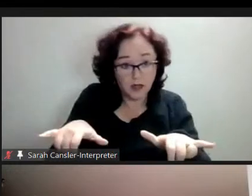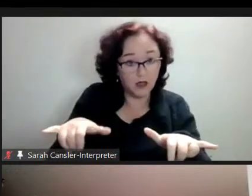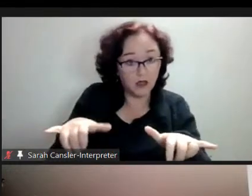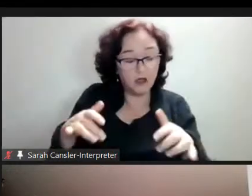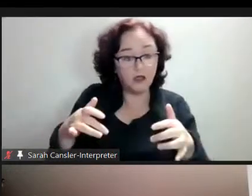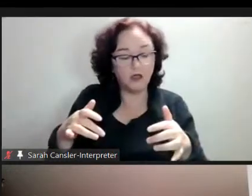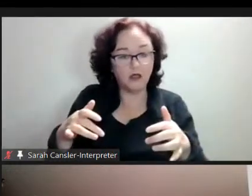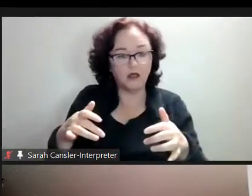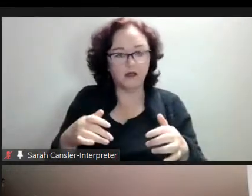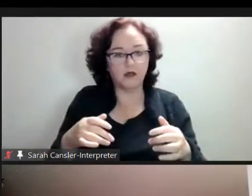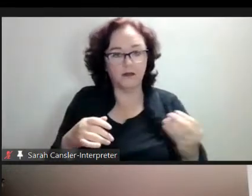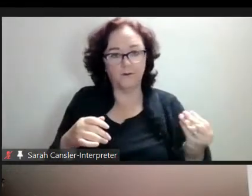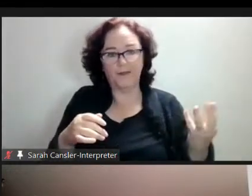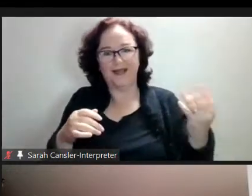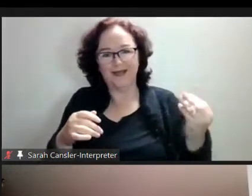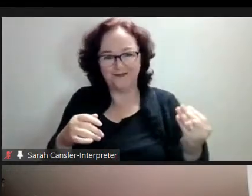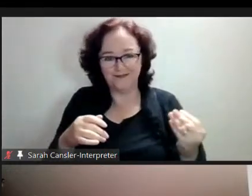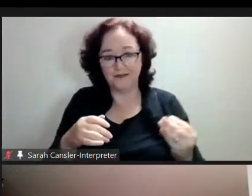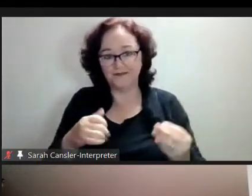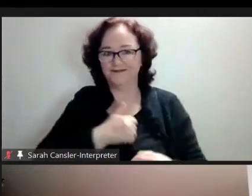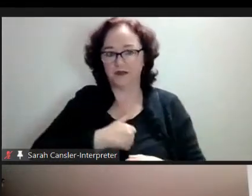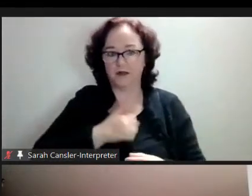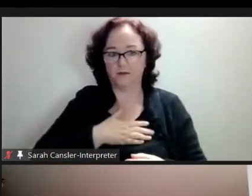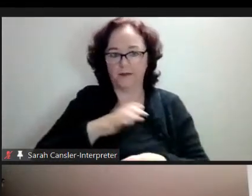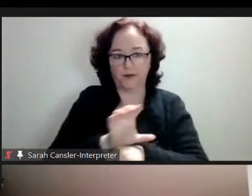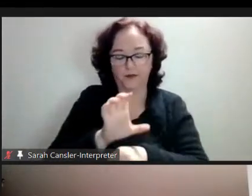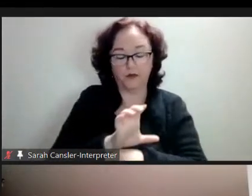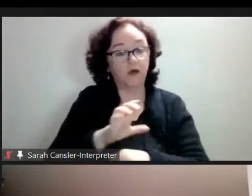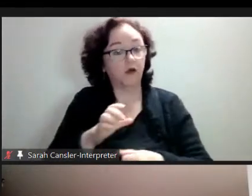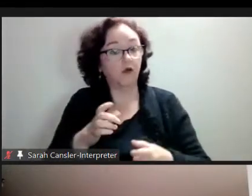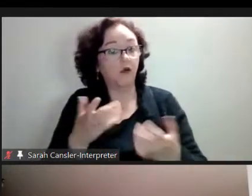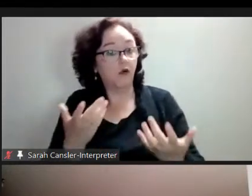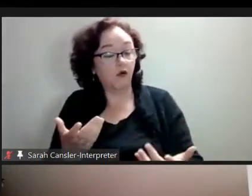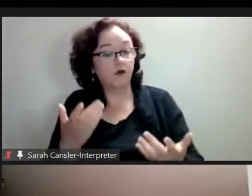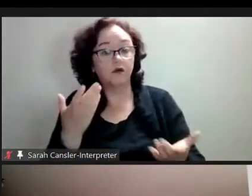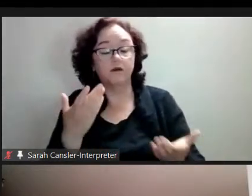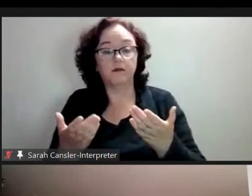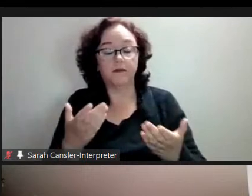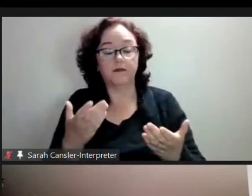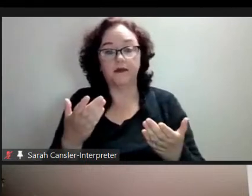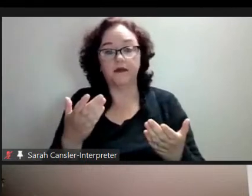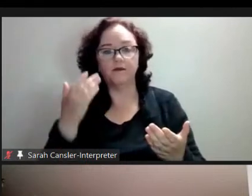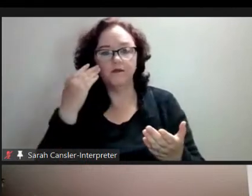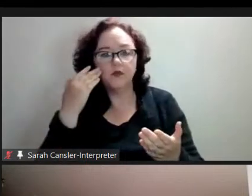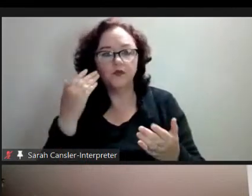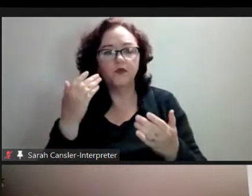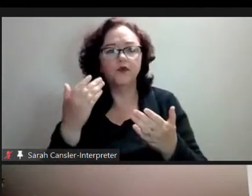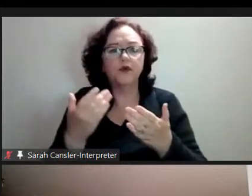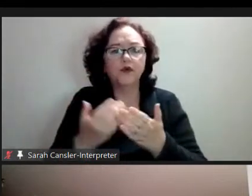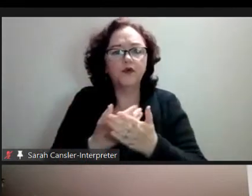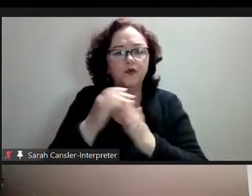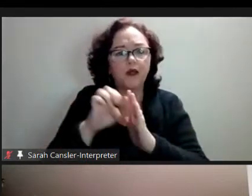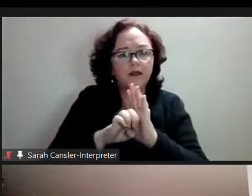my computer, or will that also change with where the elevators and the new routes are